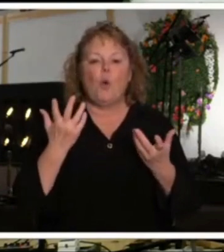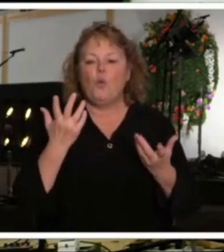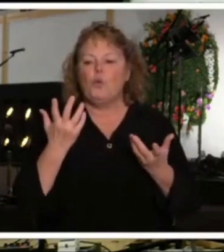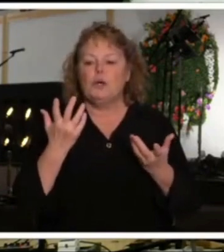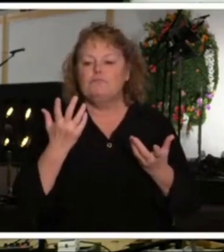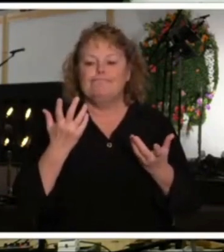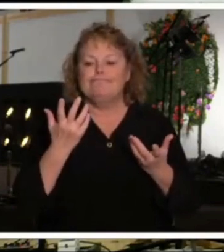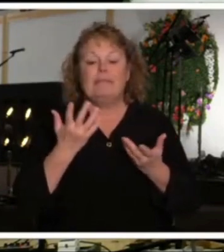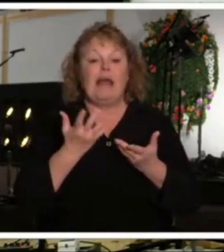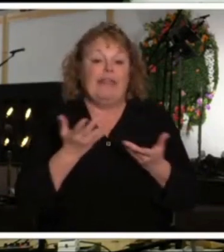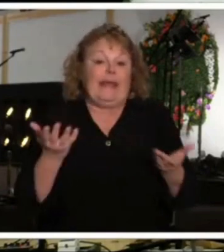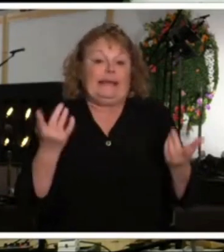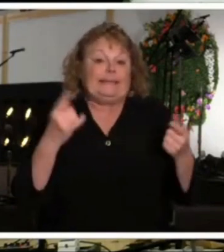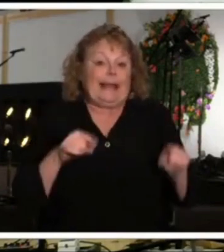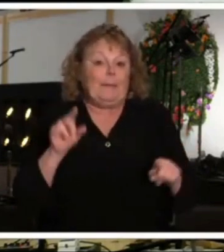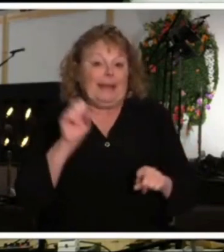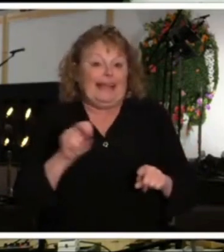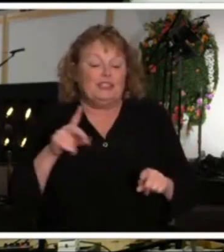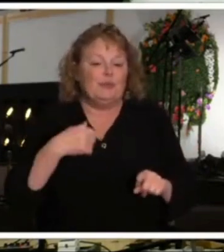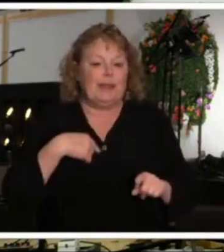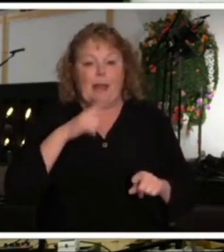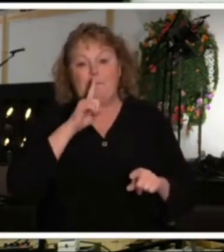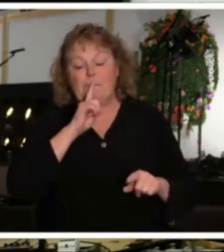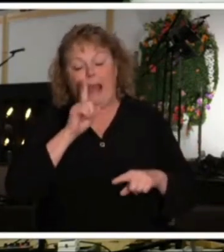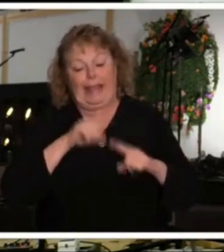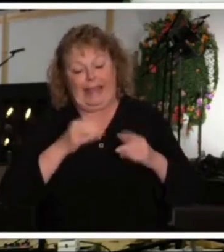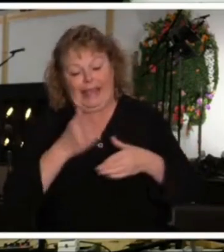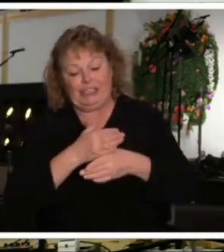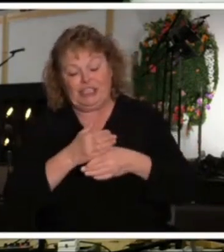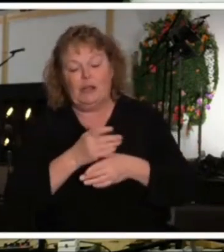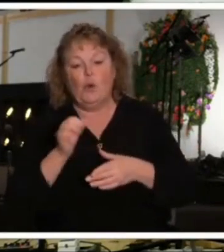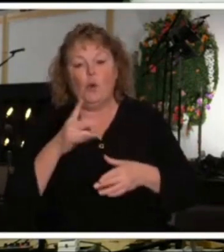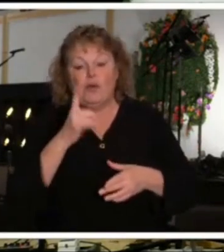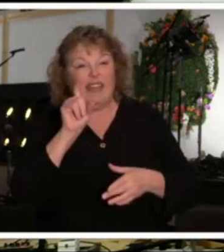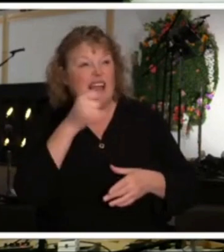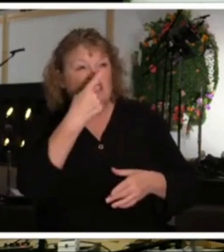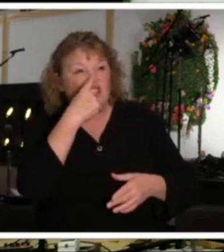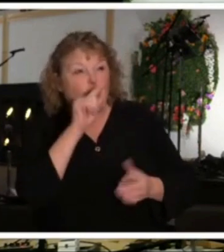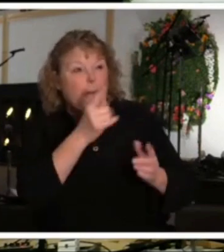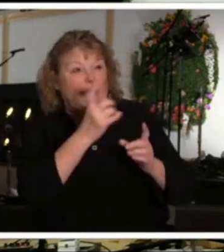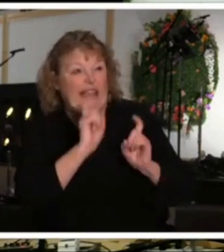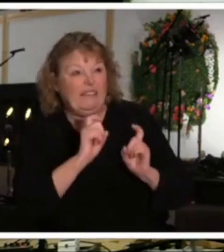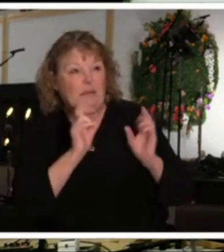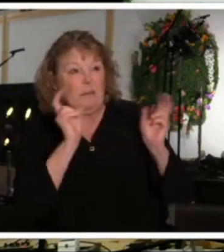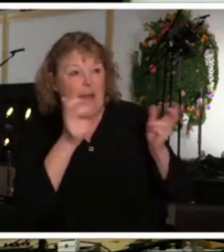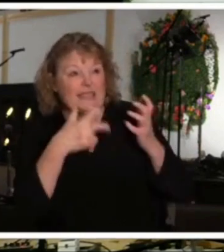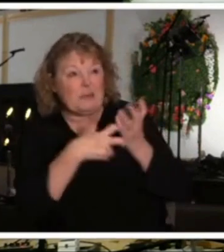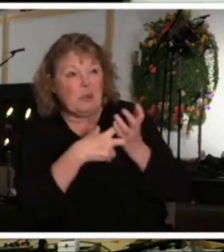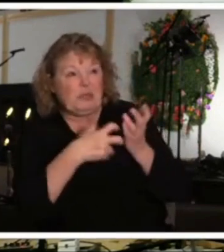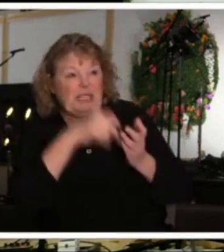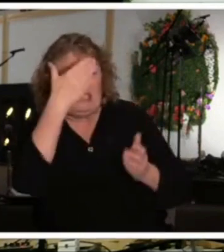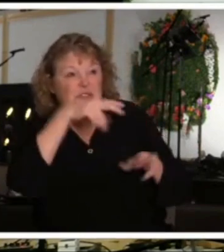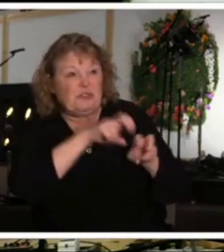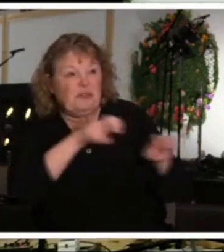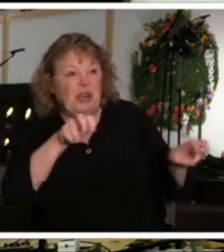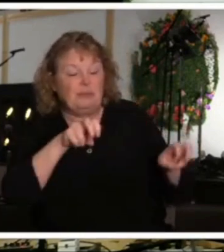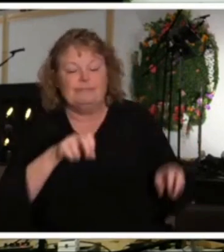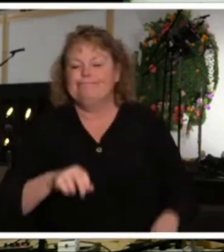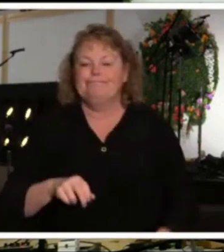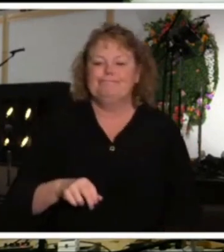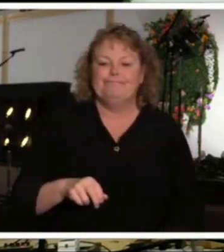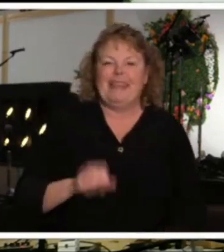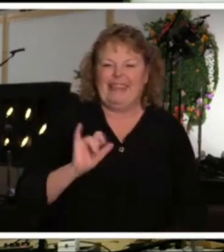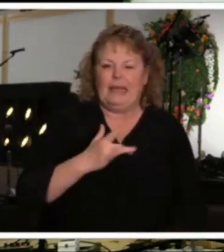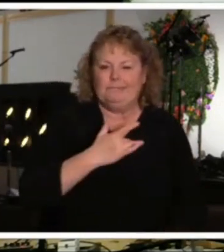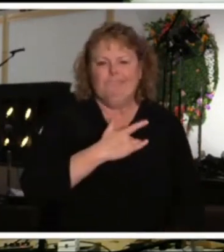that I can't share. Or secondly, they want me to get them some tickets in the front row seats. And my wife will tell you that's one of the things that irks